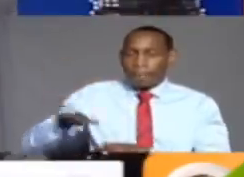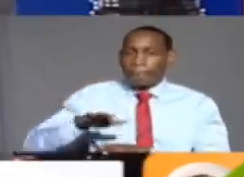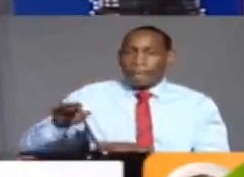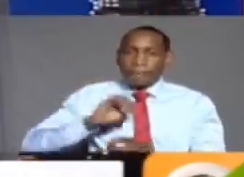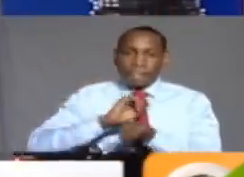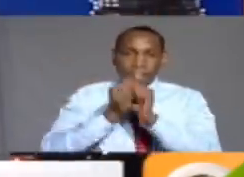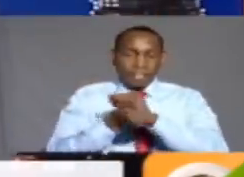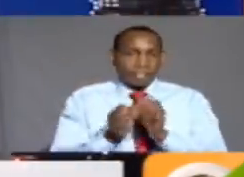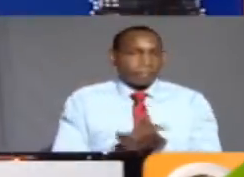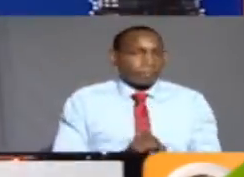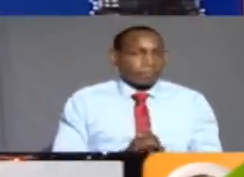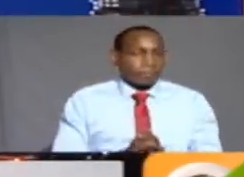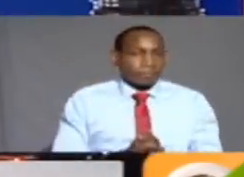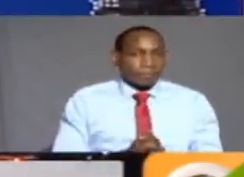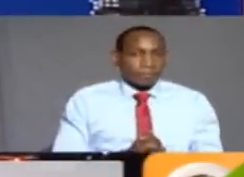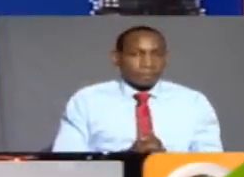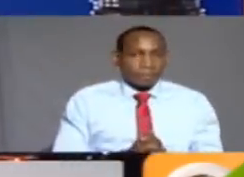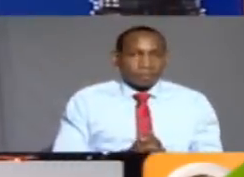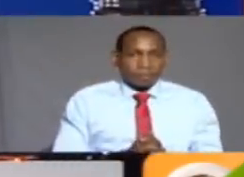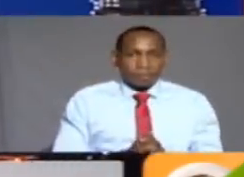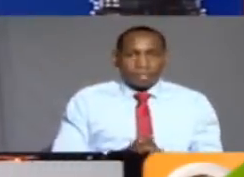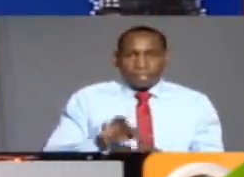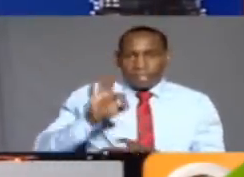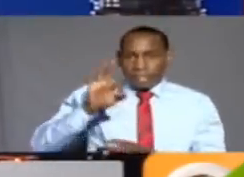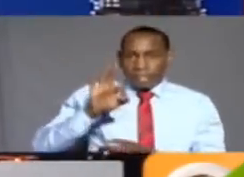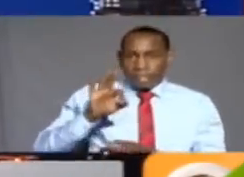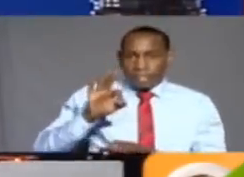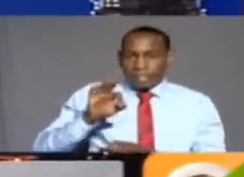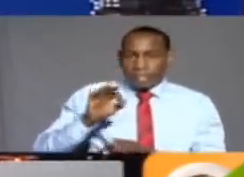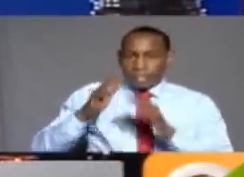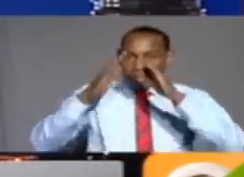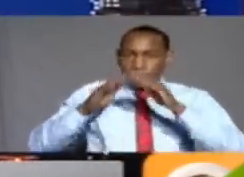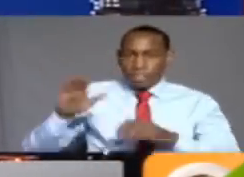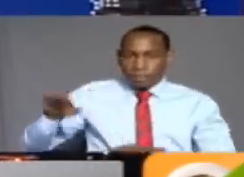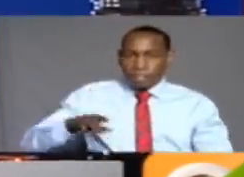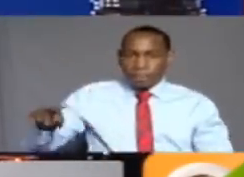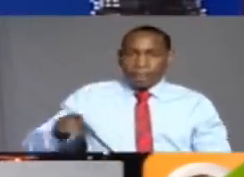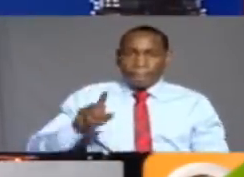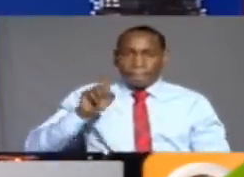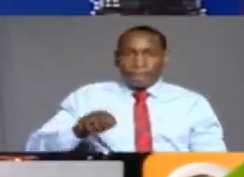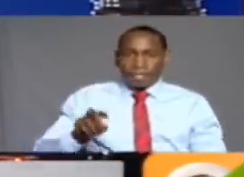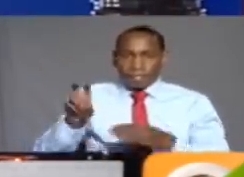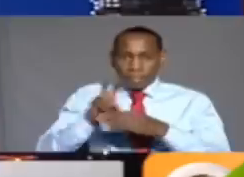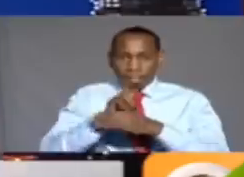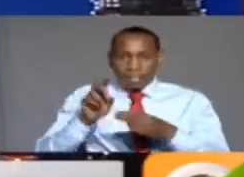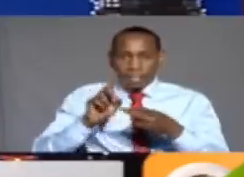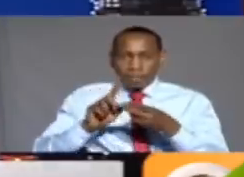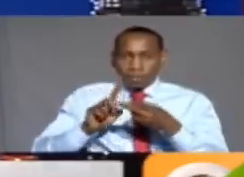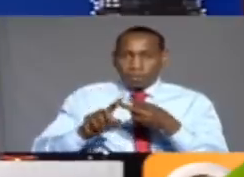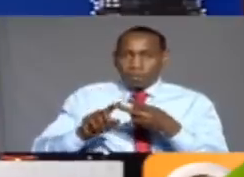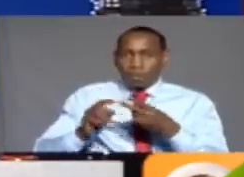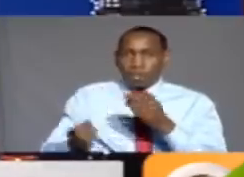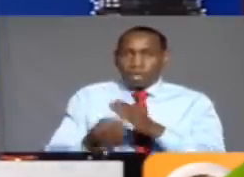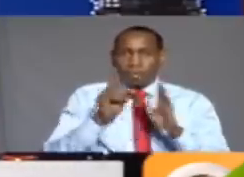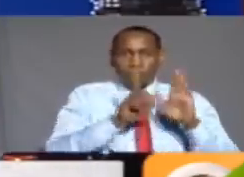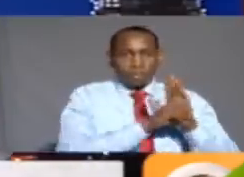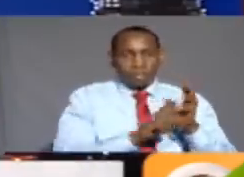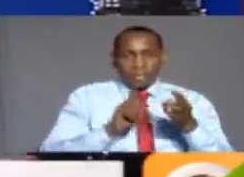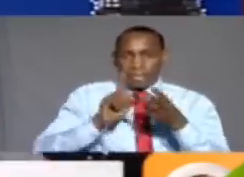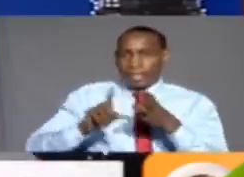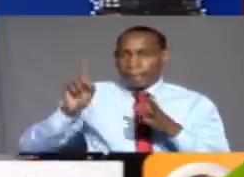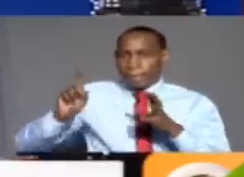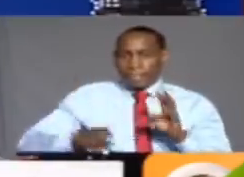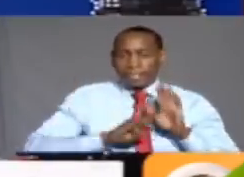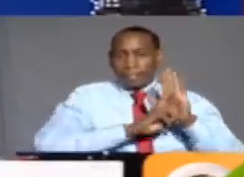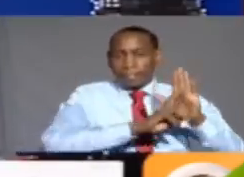change. And by the way, look at our three roles as members of parliament. I must legislate, I must oversight, but I must also